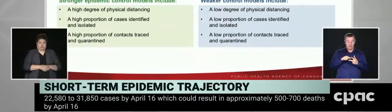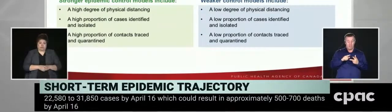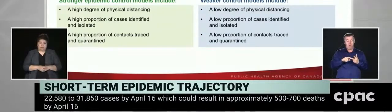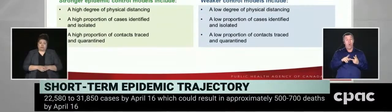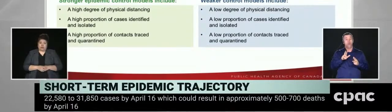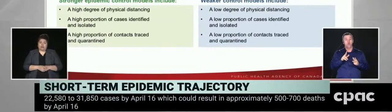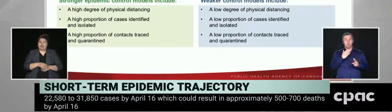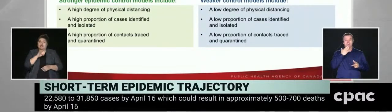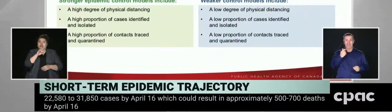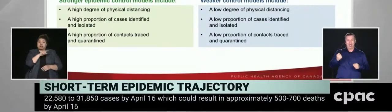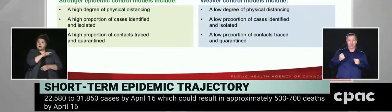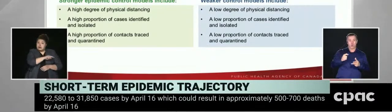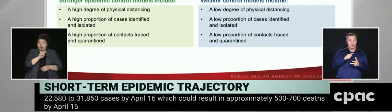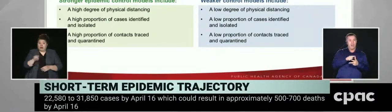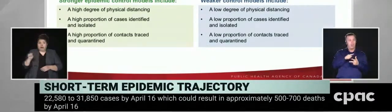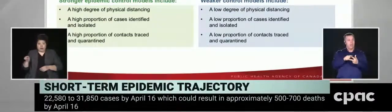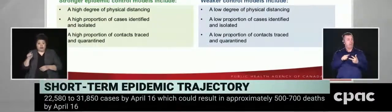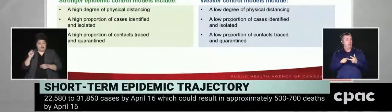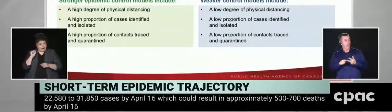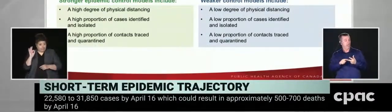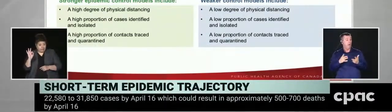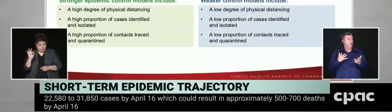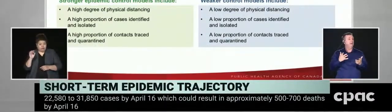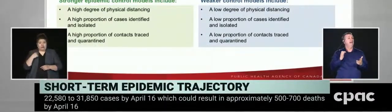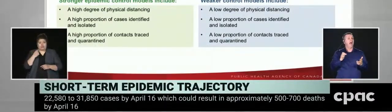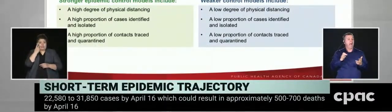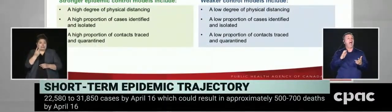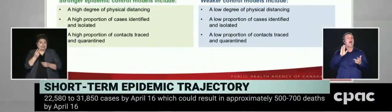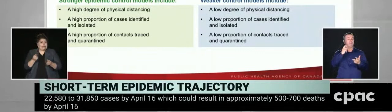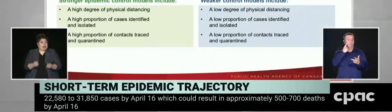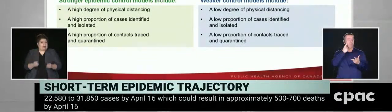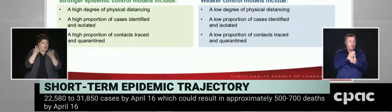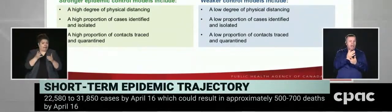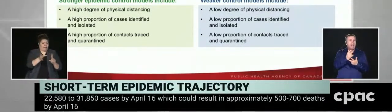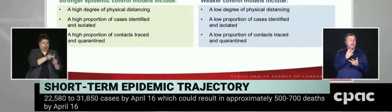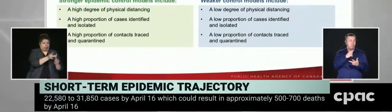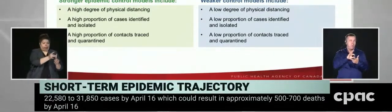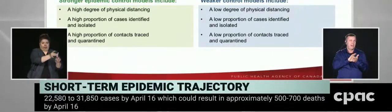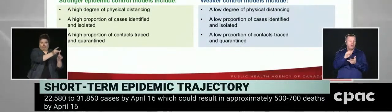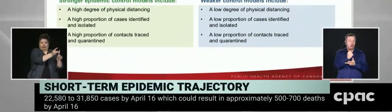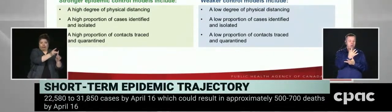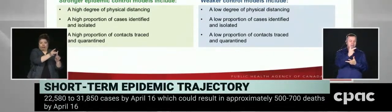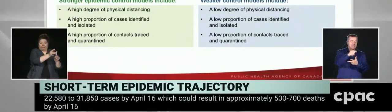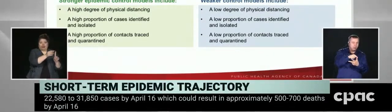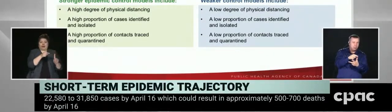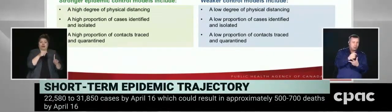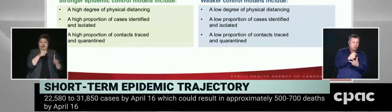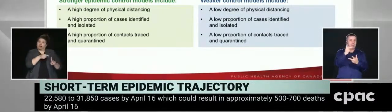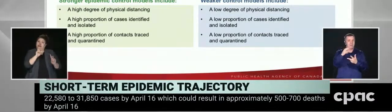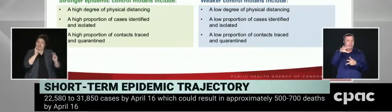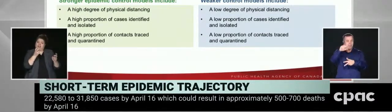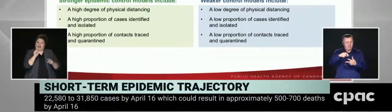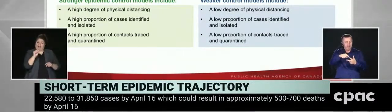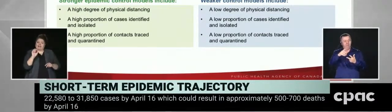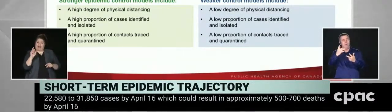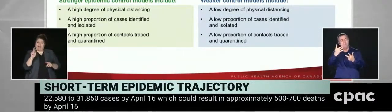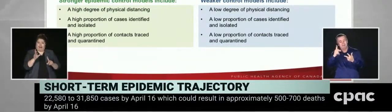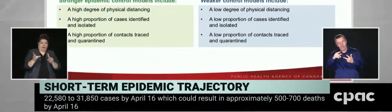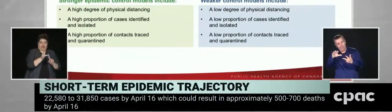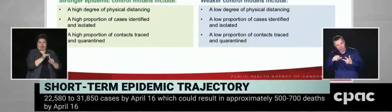the range of the population infected, we call the attack rate, and the potential duration of the